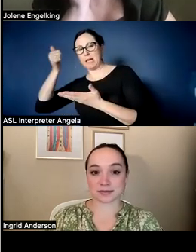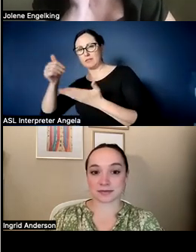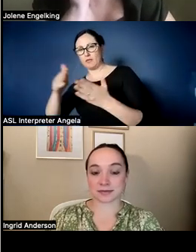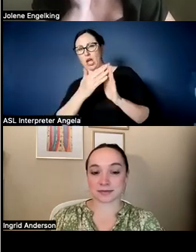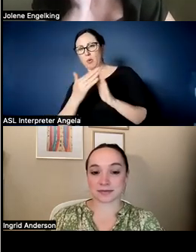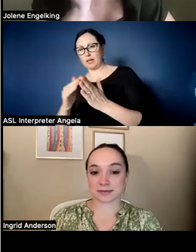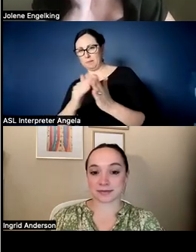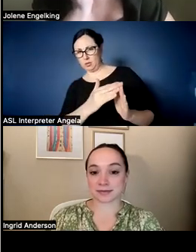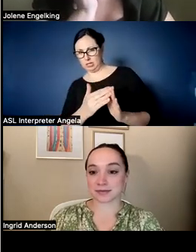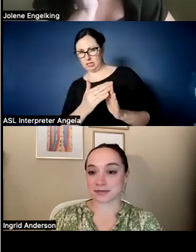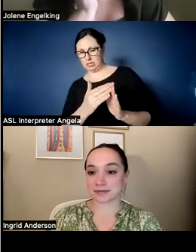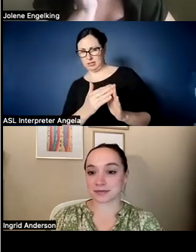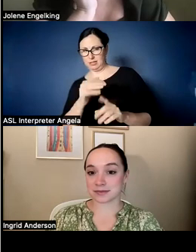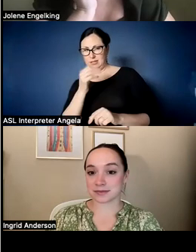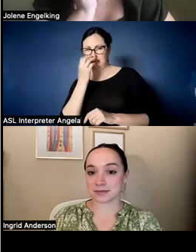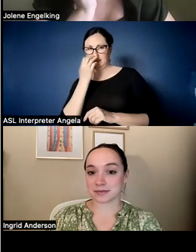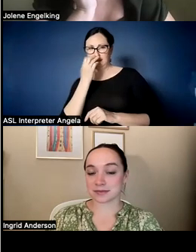Thank you for that. And